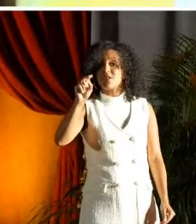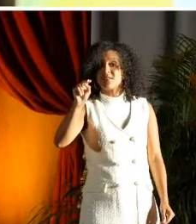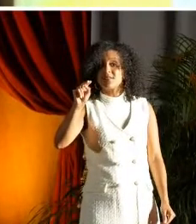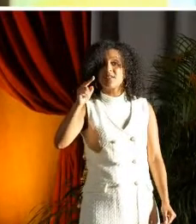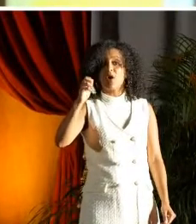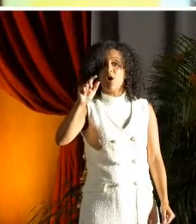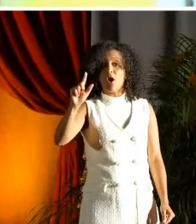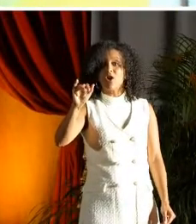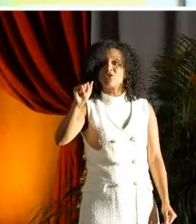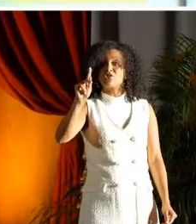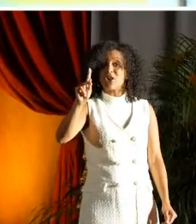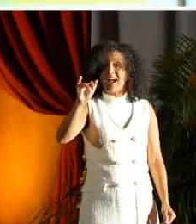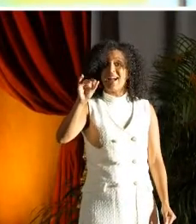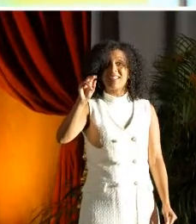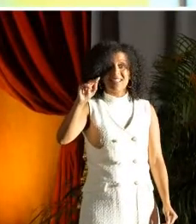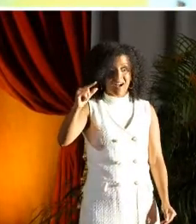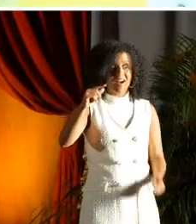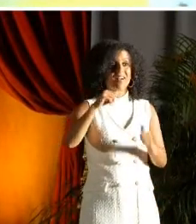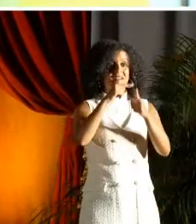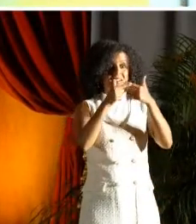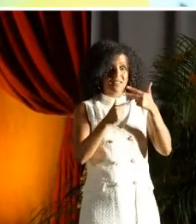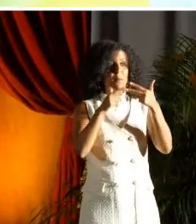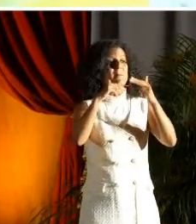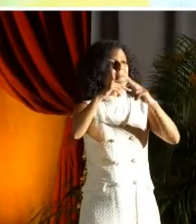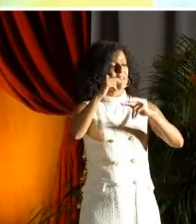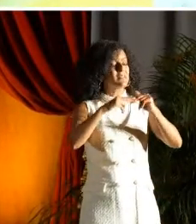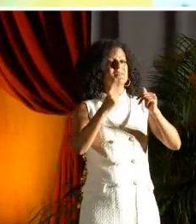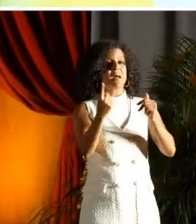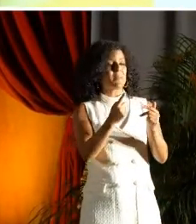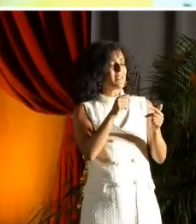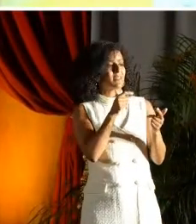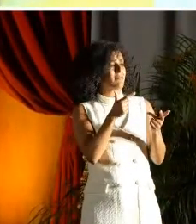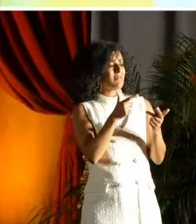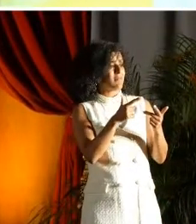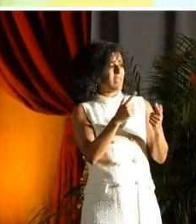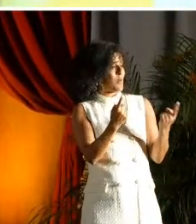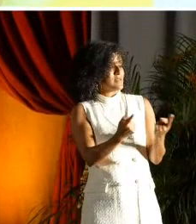Young, they built on something that was not there for them.